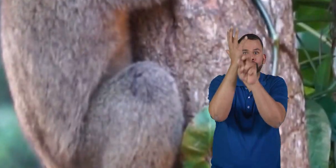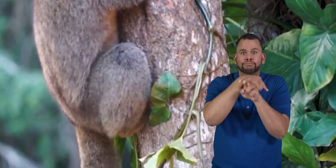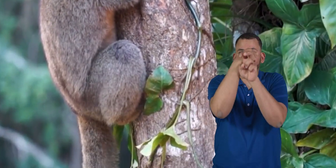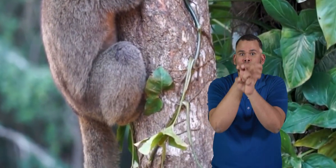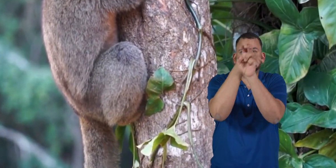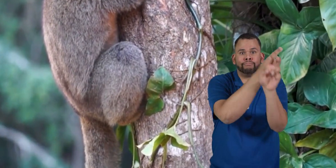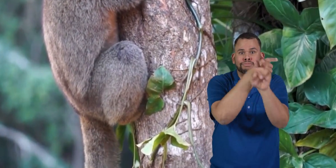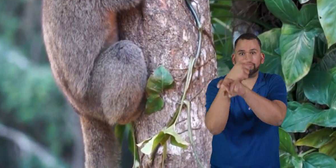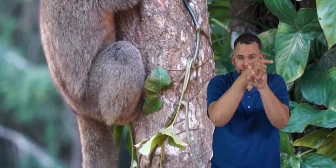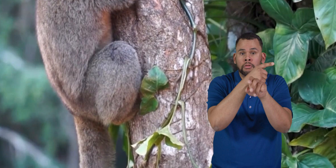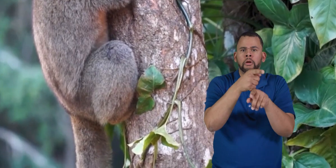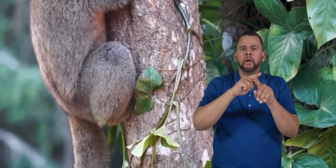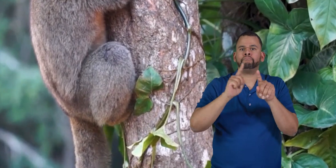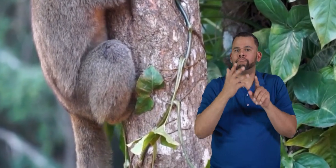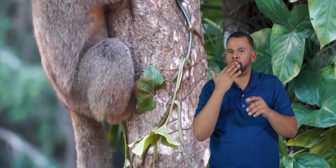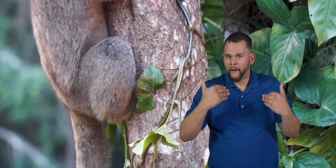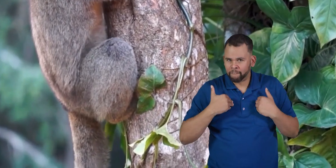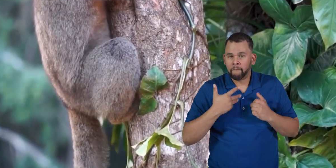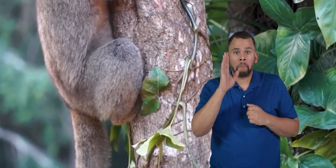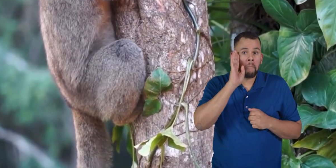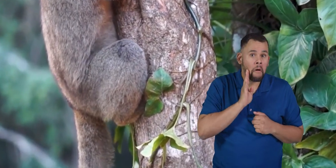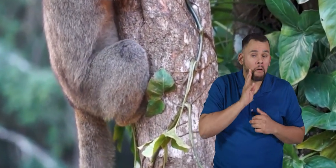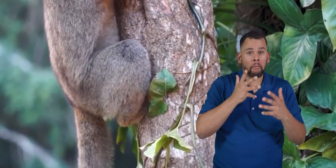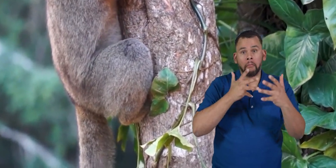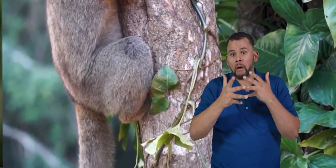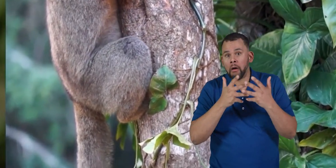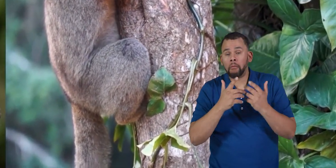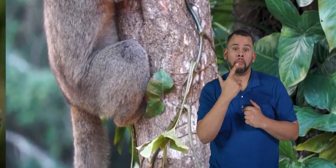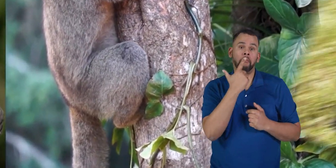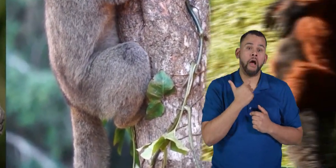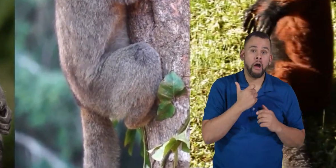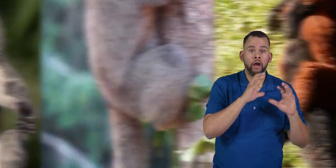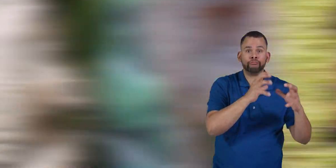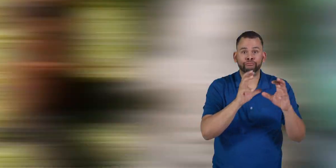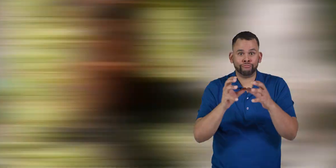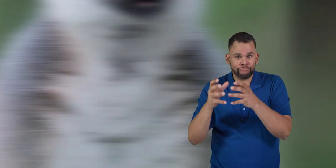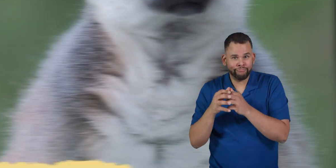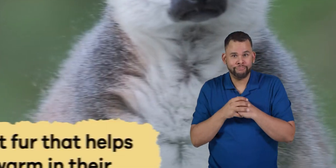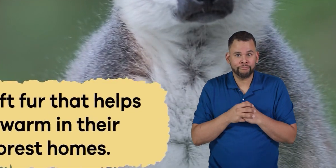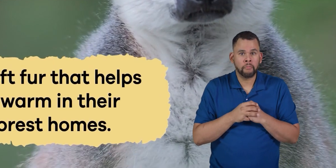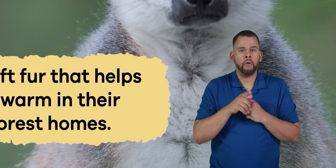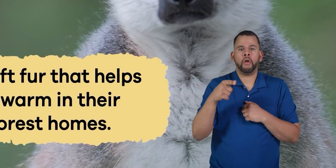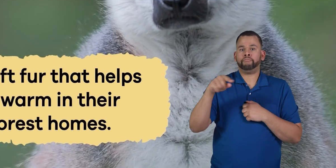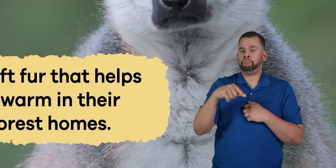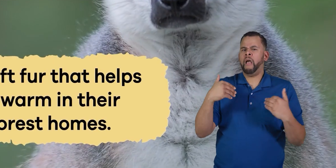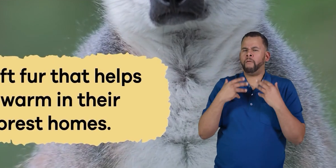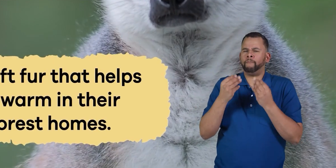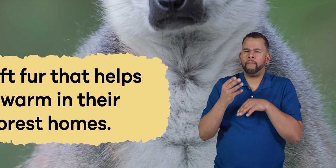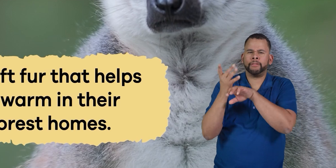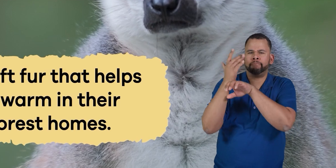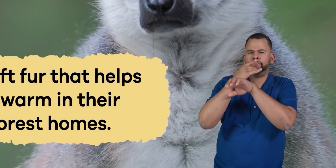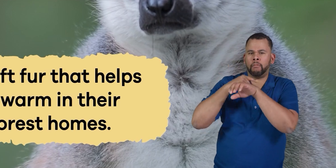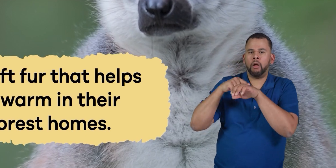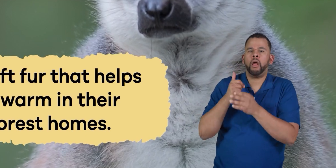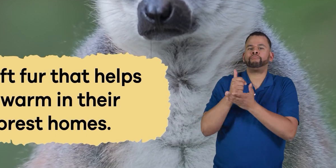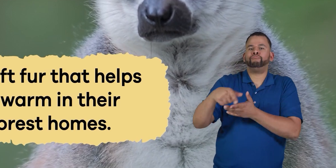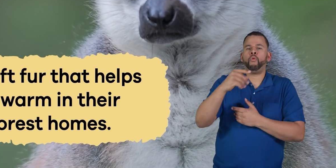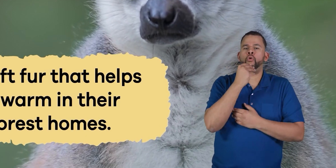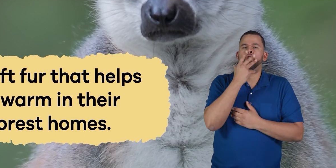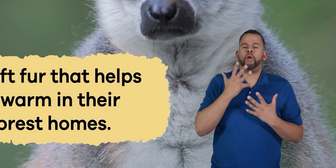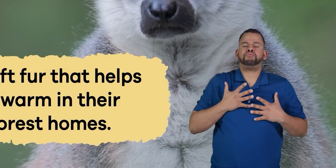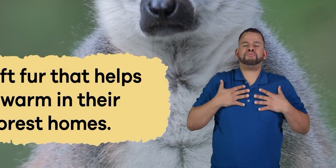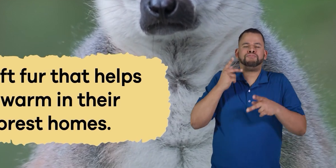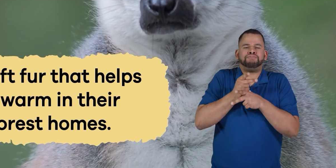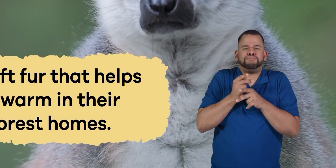lemurs come in different colors either brown gray or red and have soft fur that helps them stay